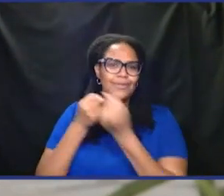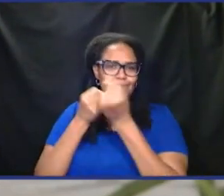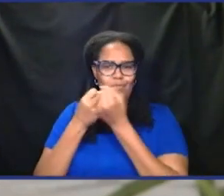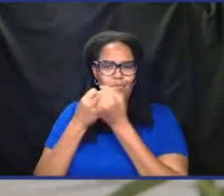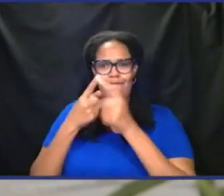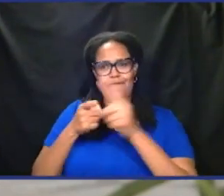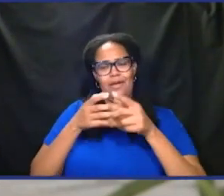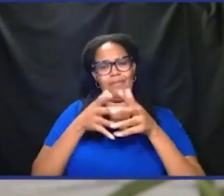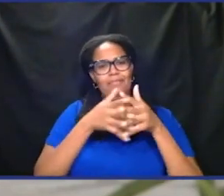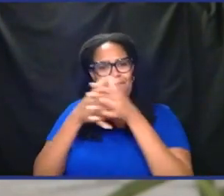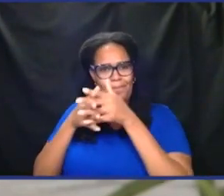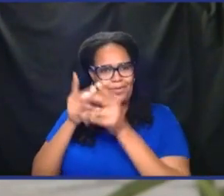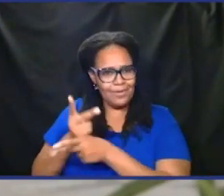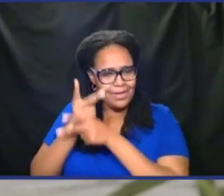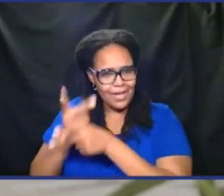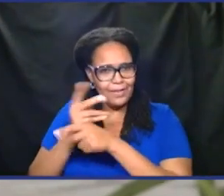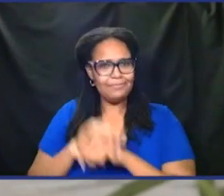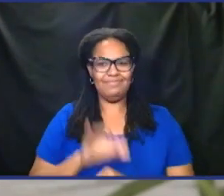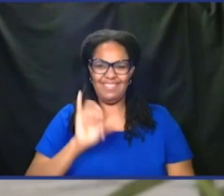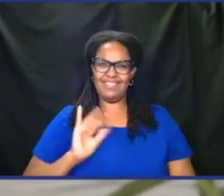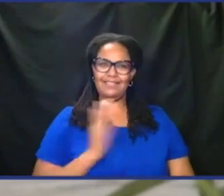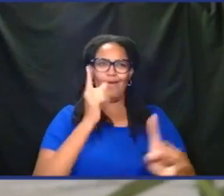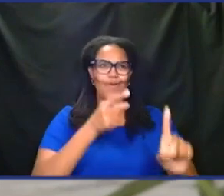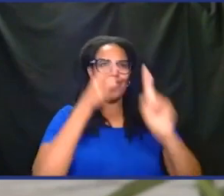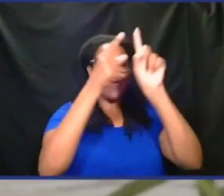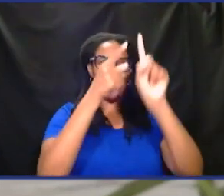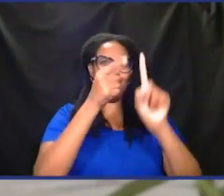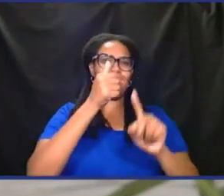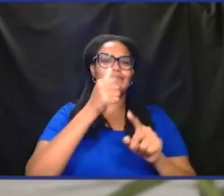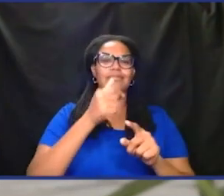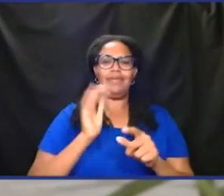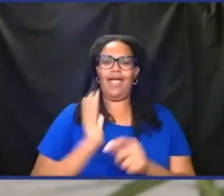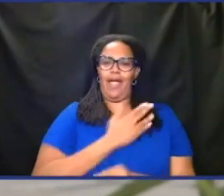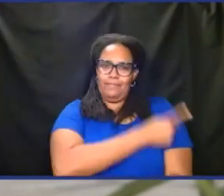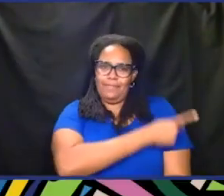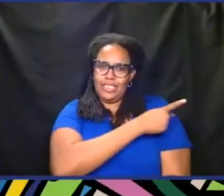patients are getting the best possible care that they could anywhere in the nation.